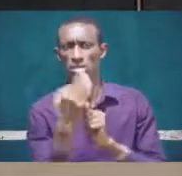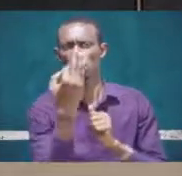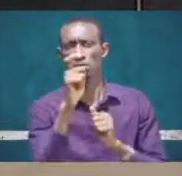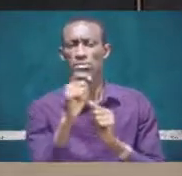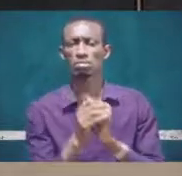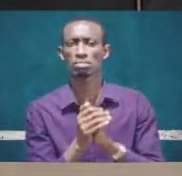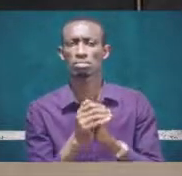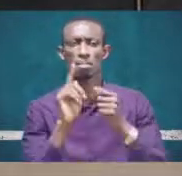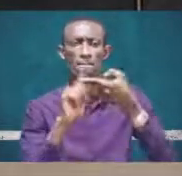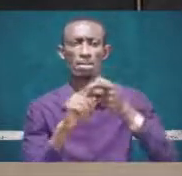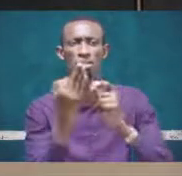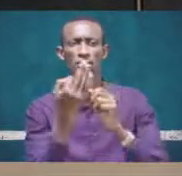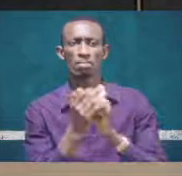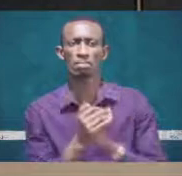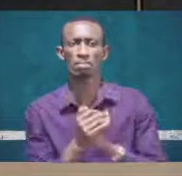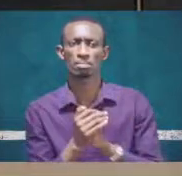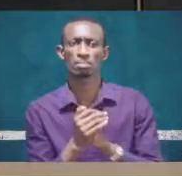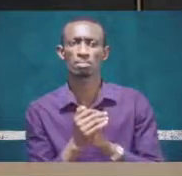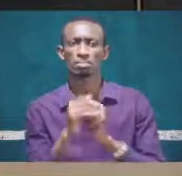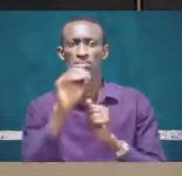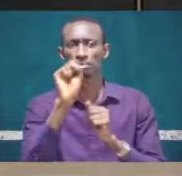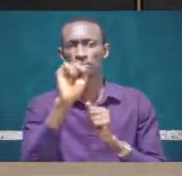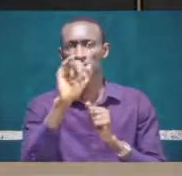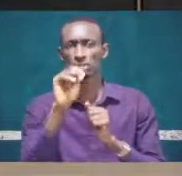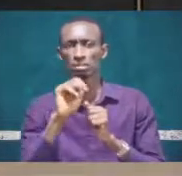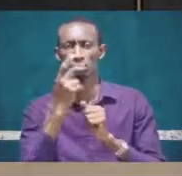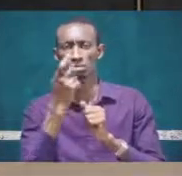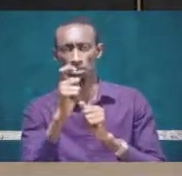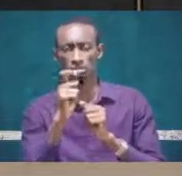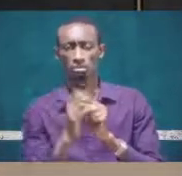3x plus 3 sine x.